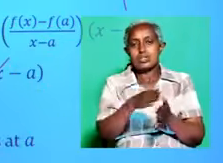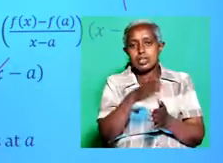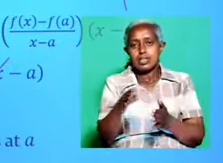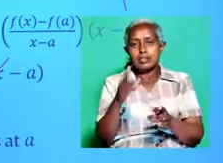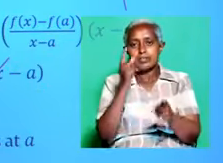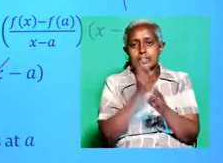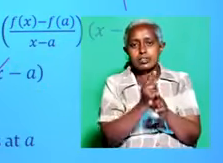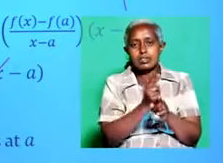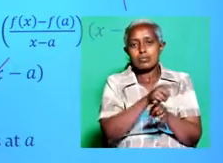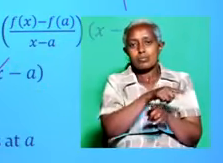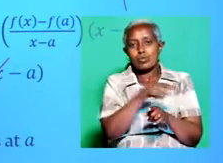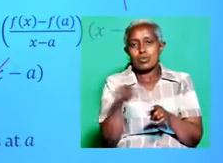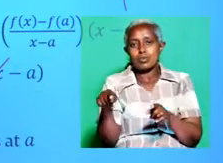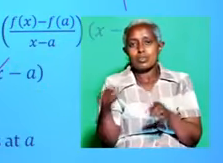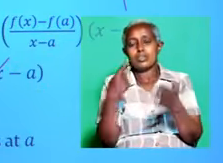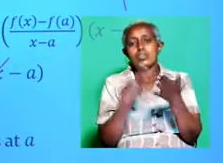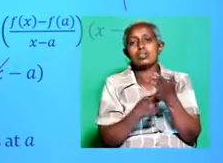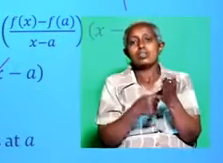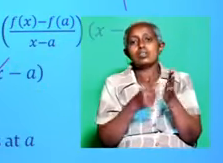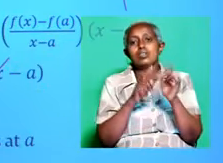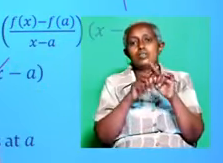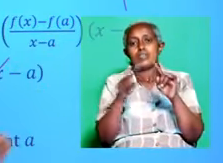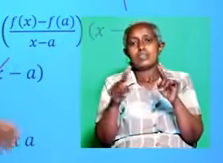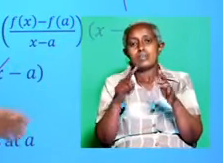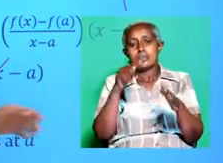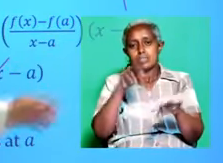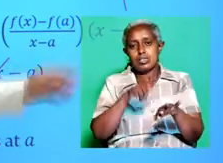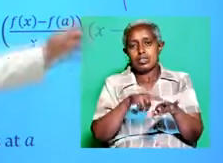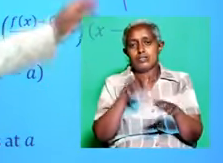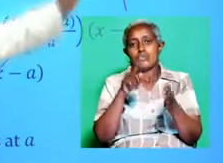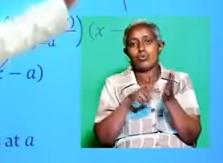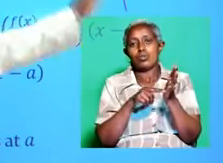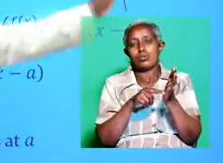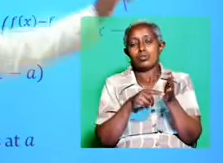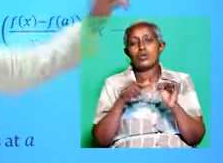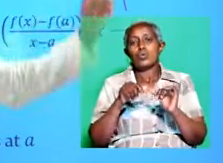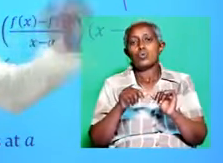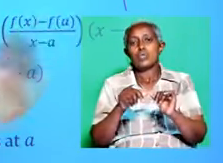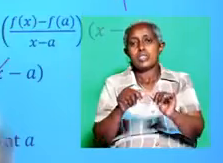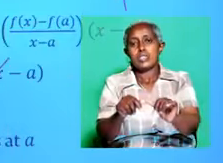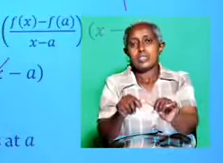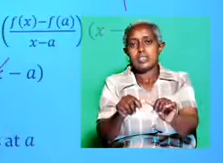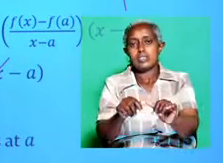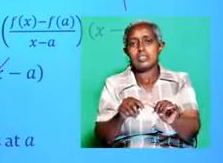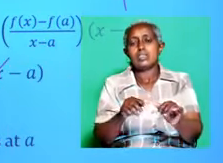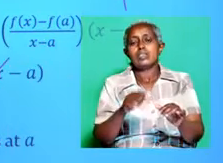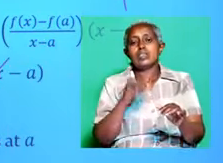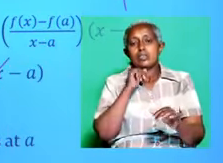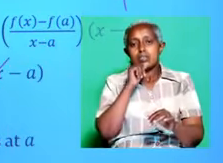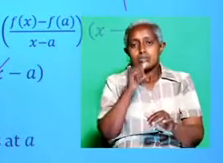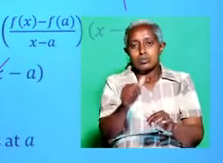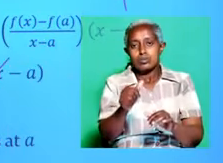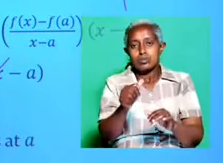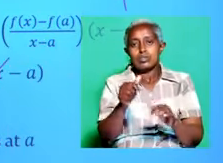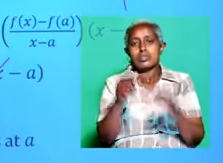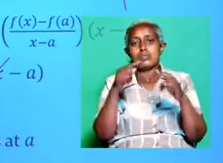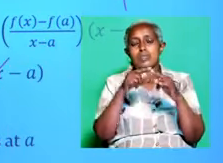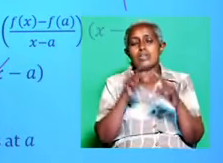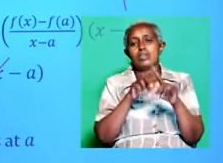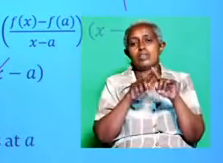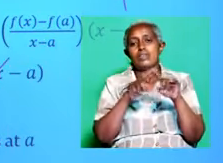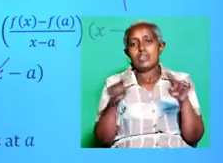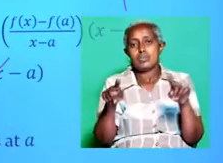sharp corner, it's not differentiable at that point. Therefore, continuity does not imply differentiability,